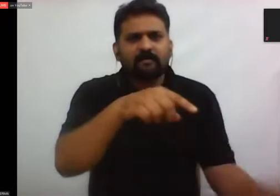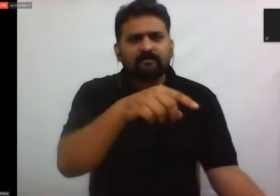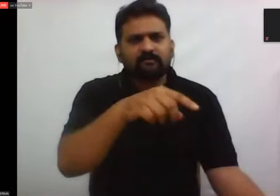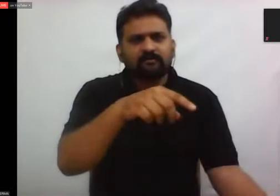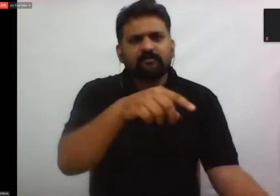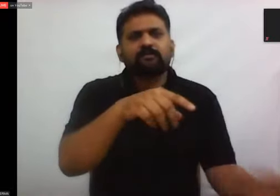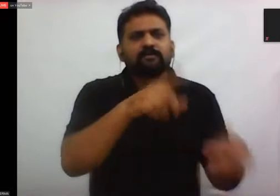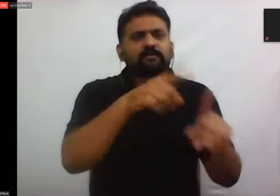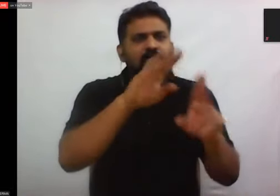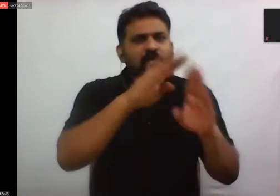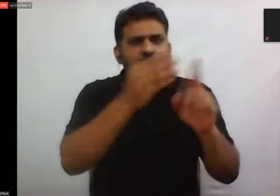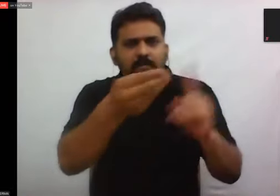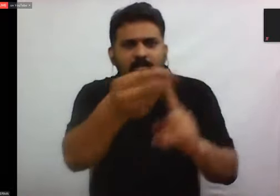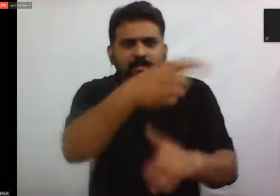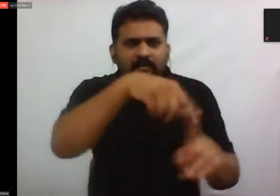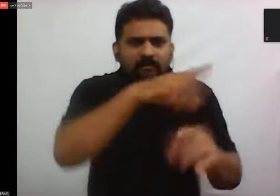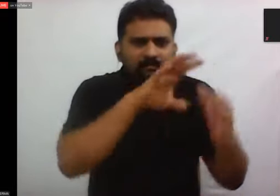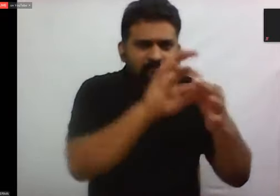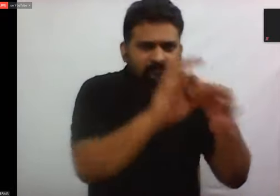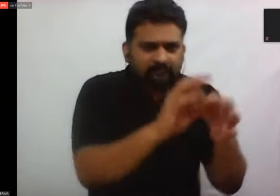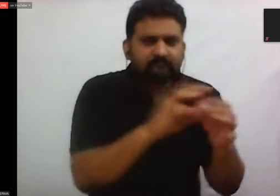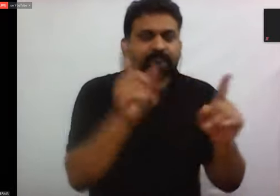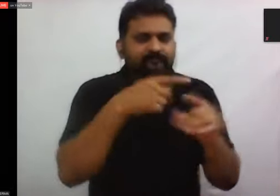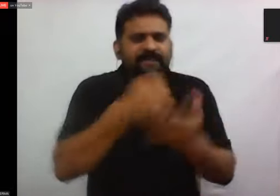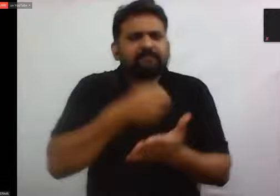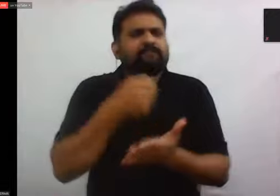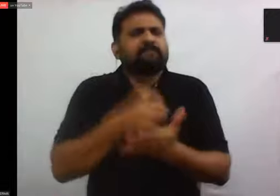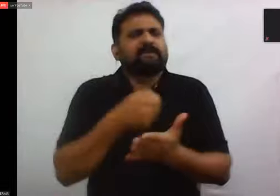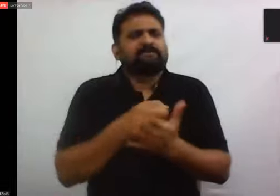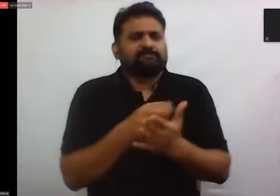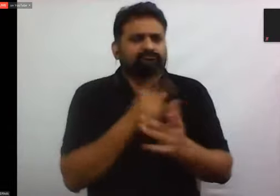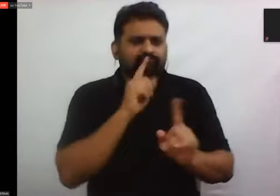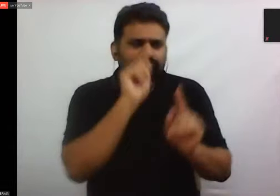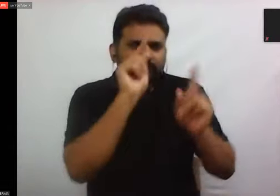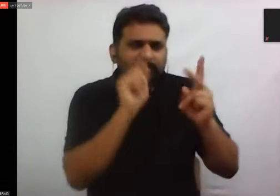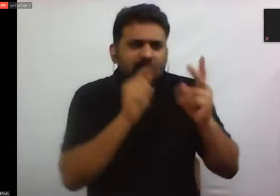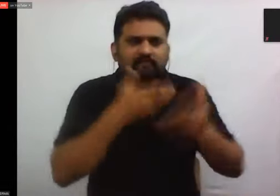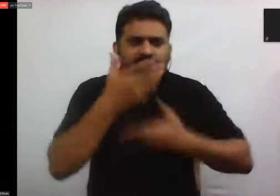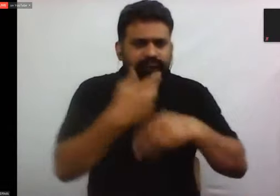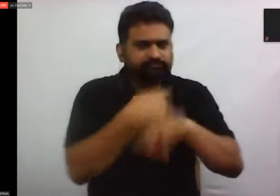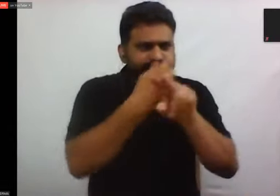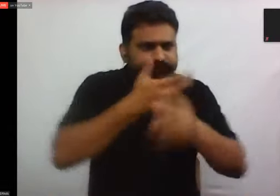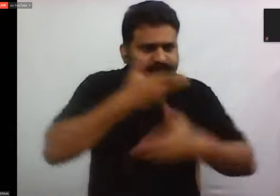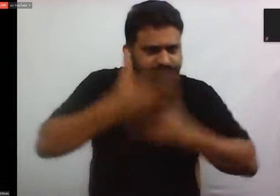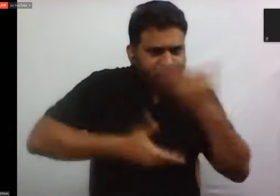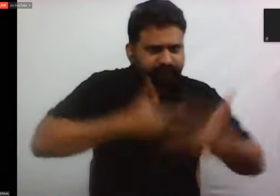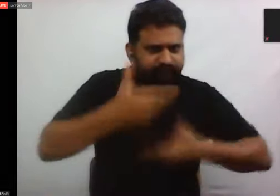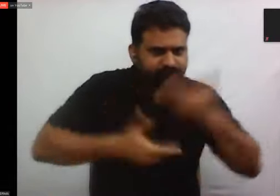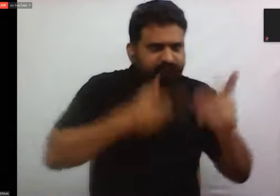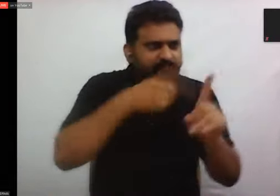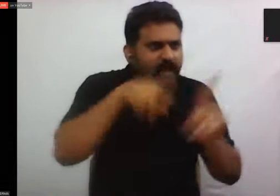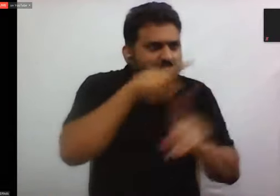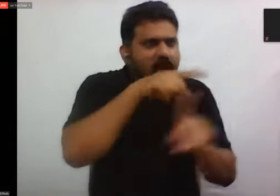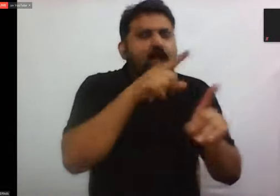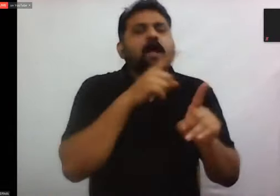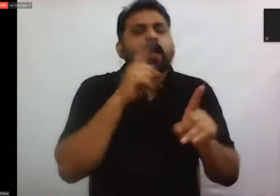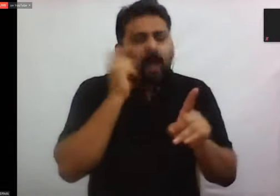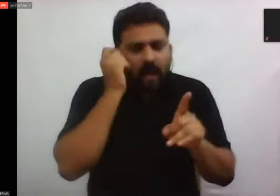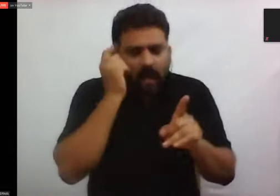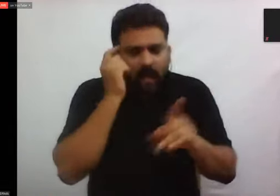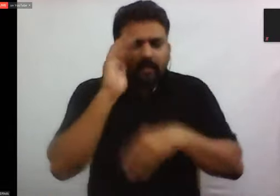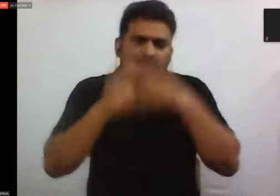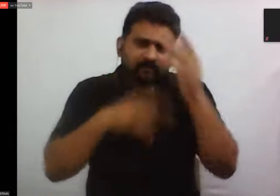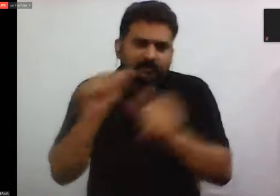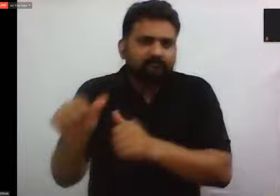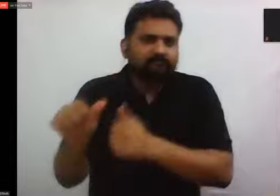there and give them the basic instruction virtually with which they can go back and give to